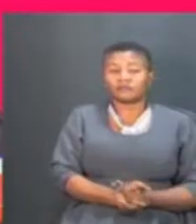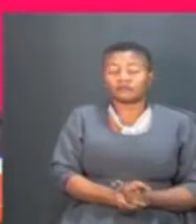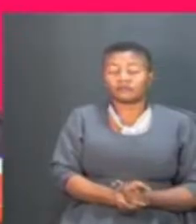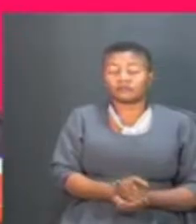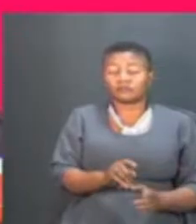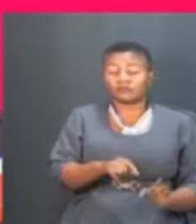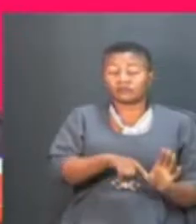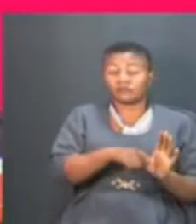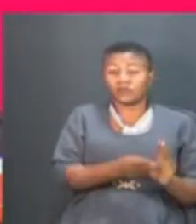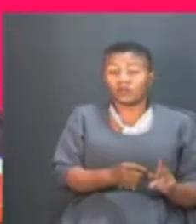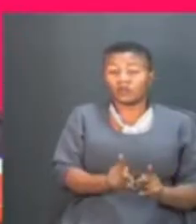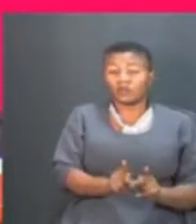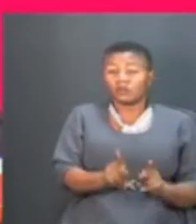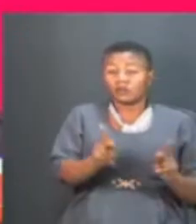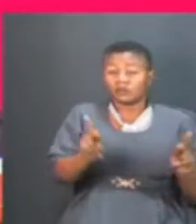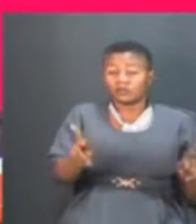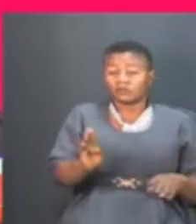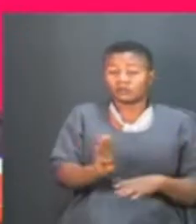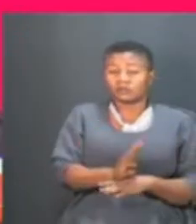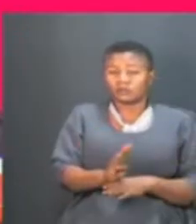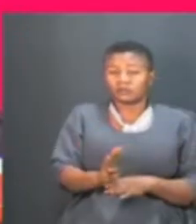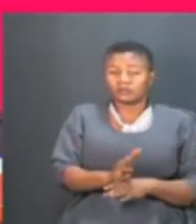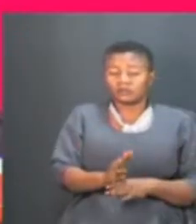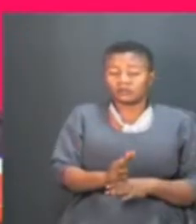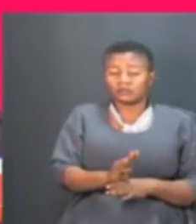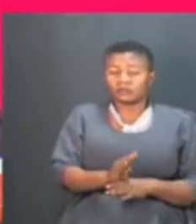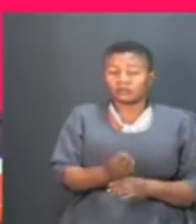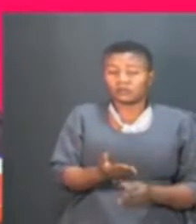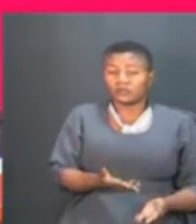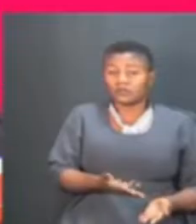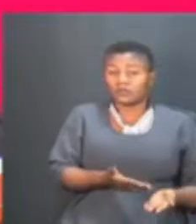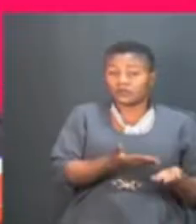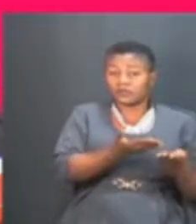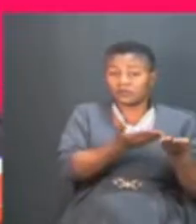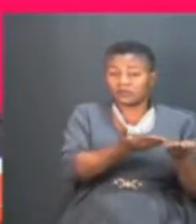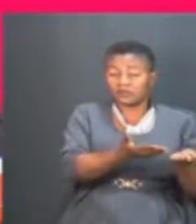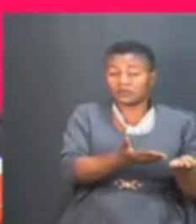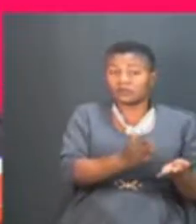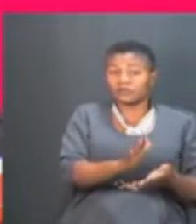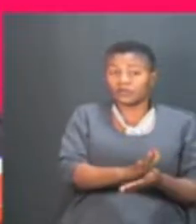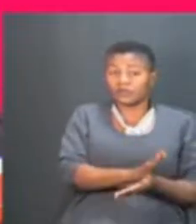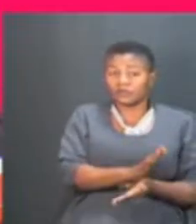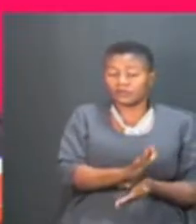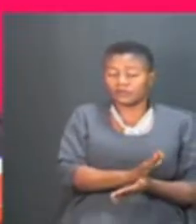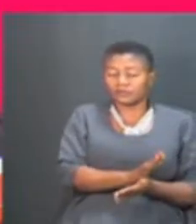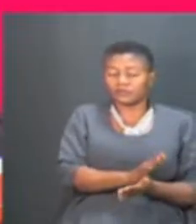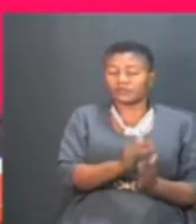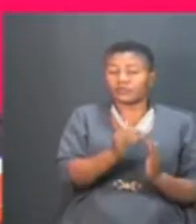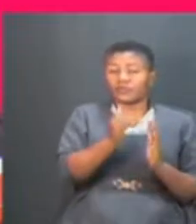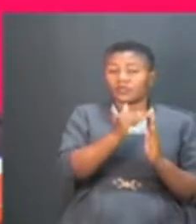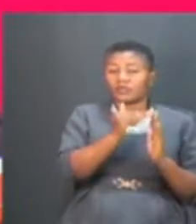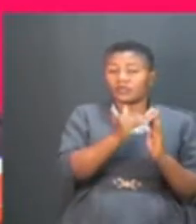public business, presentation of papers, item,